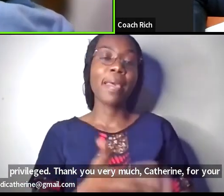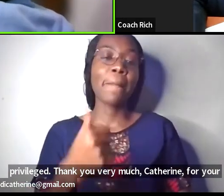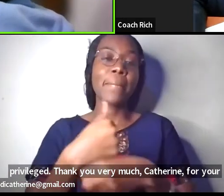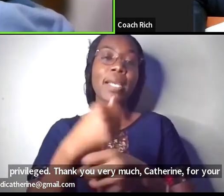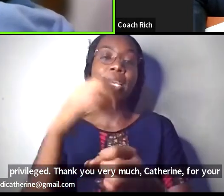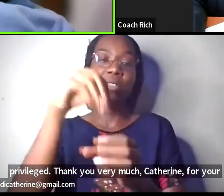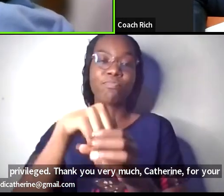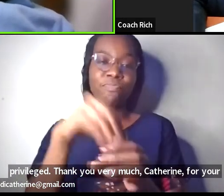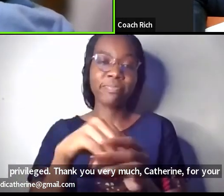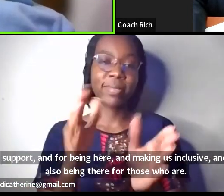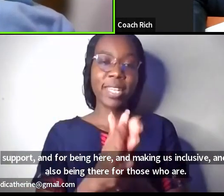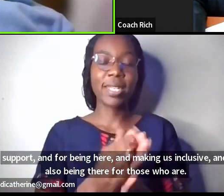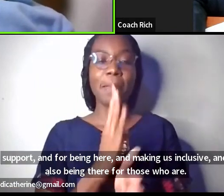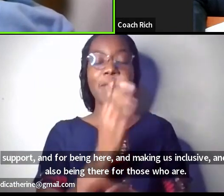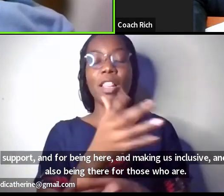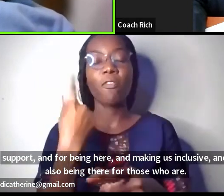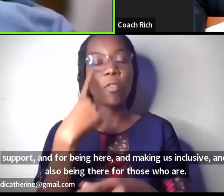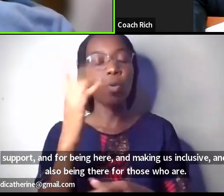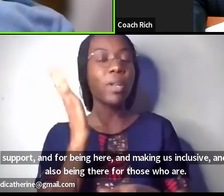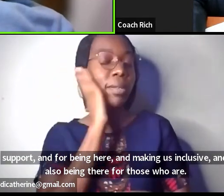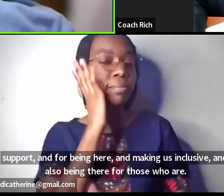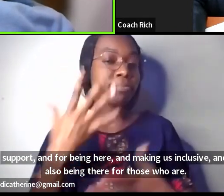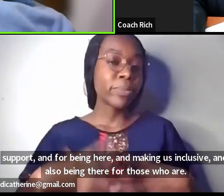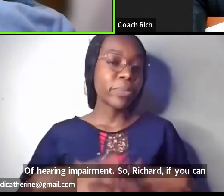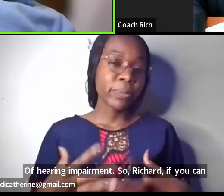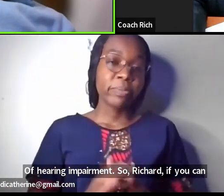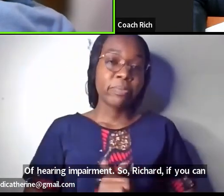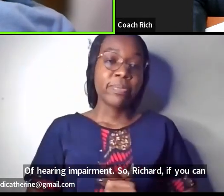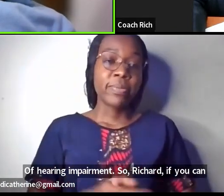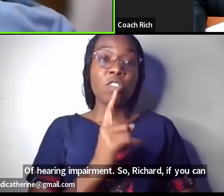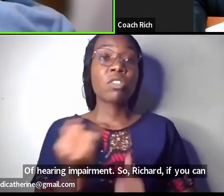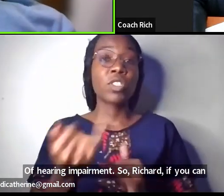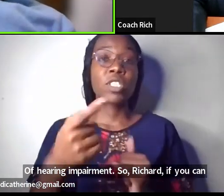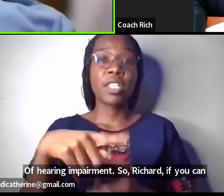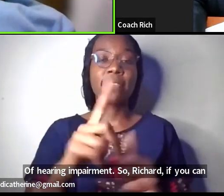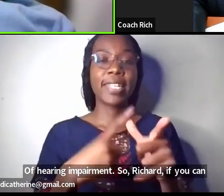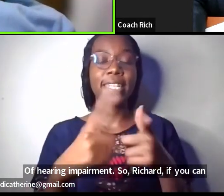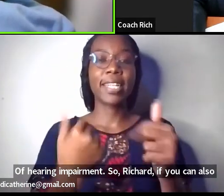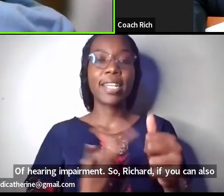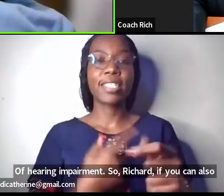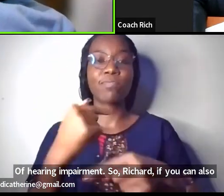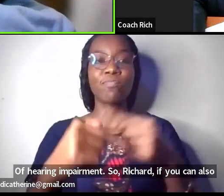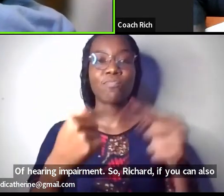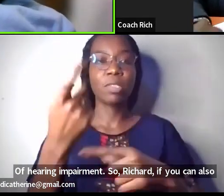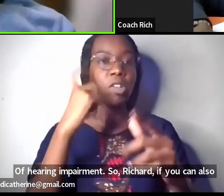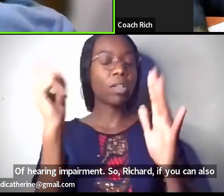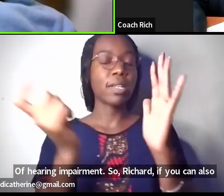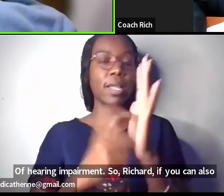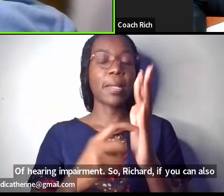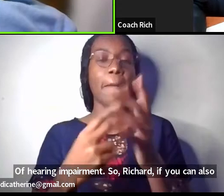who have hearing impairment. So, Richard, if you can also introduce yourself, and then we can move on to recognize our partners.